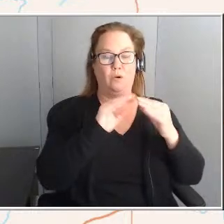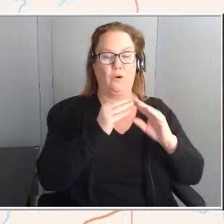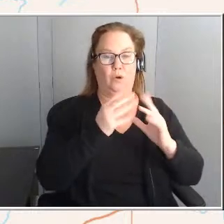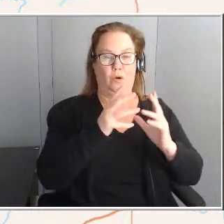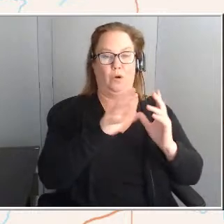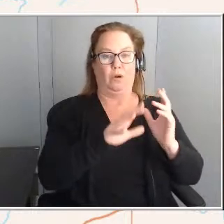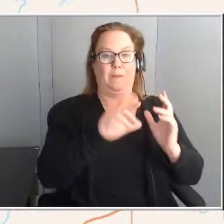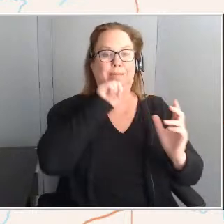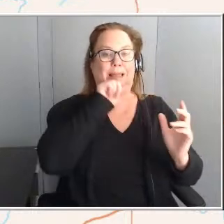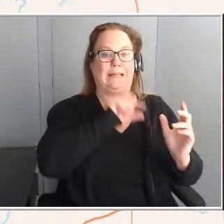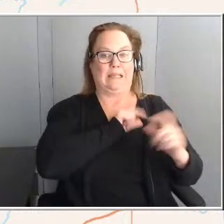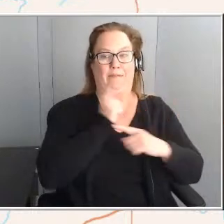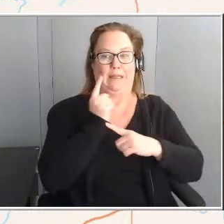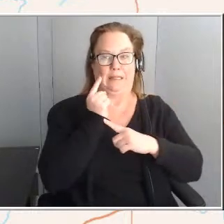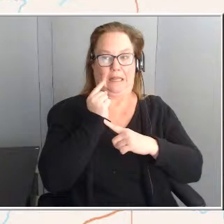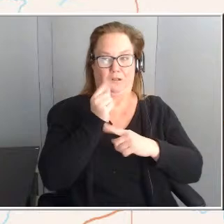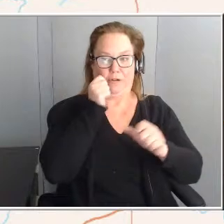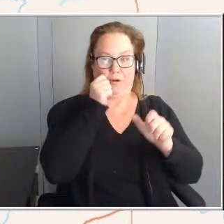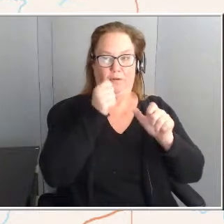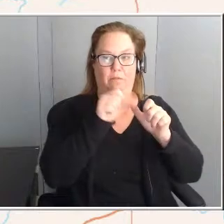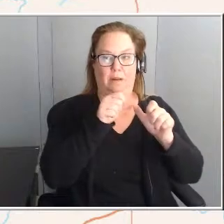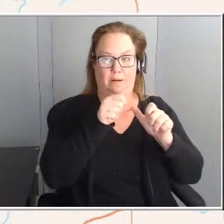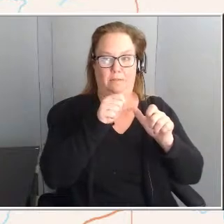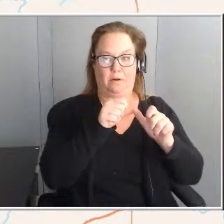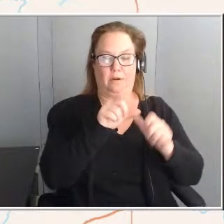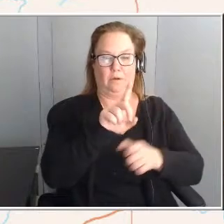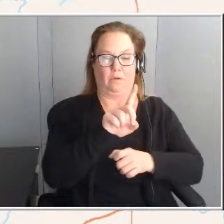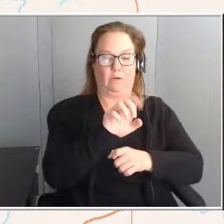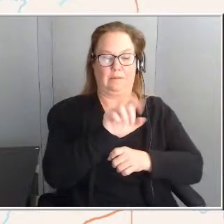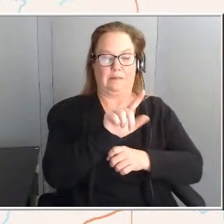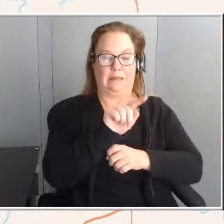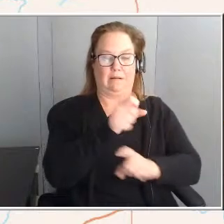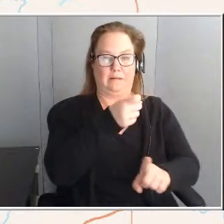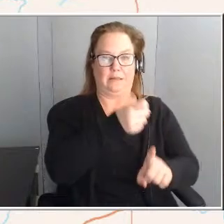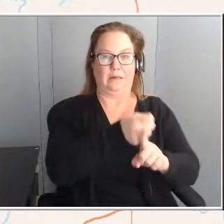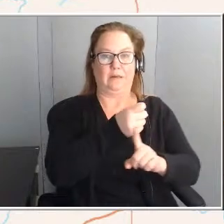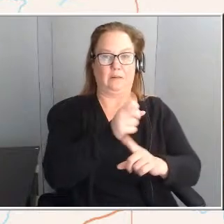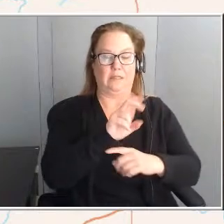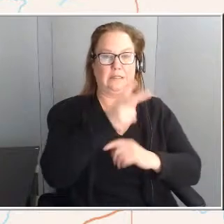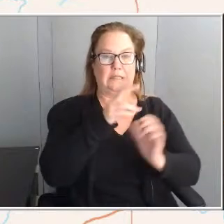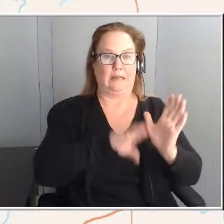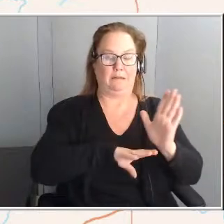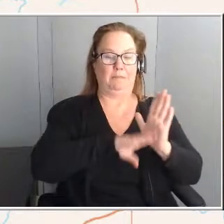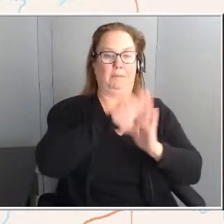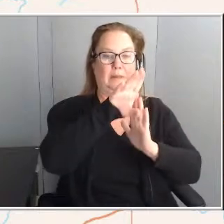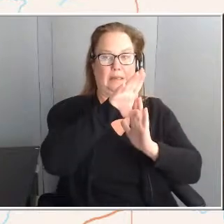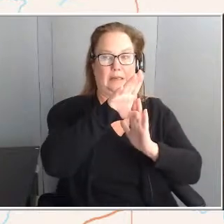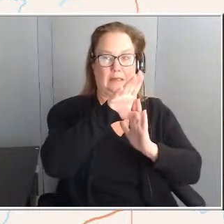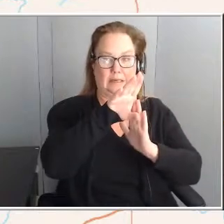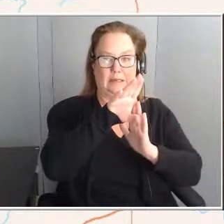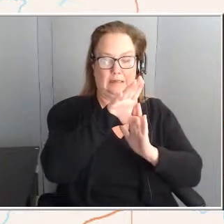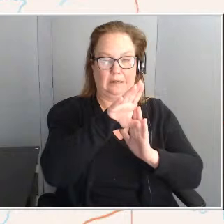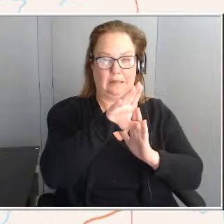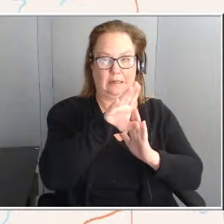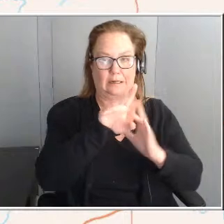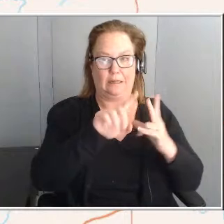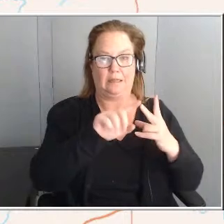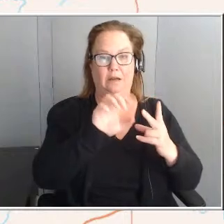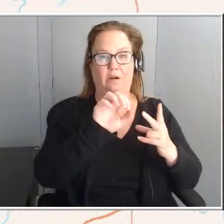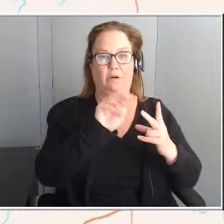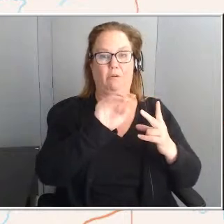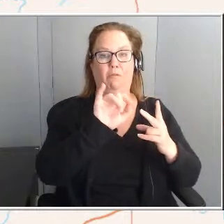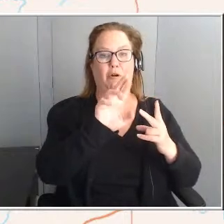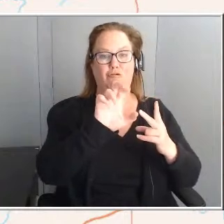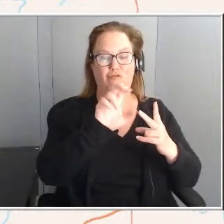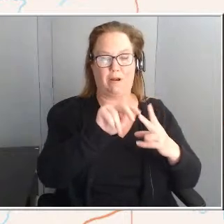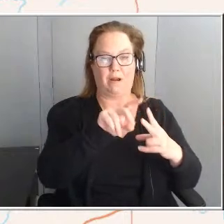around Thanksgiving last year, if you'll recall, is right about when Delta was having a second wave, which was then followed by the Omicron wave.